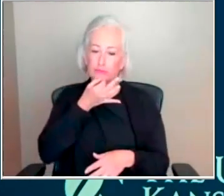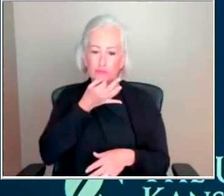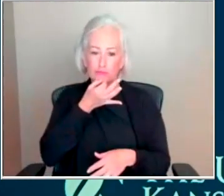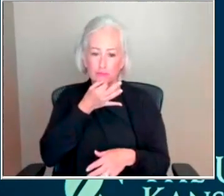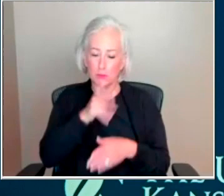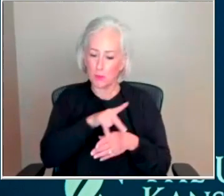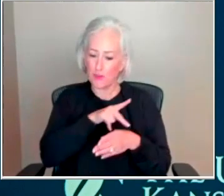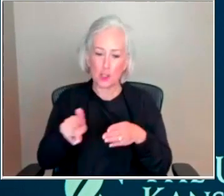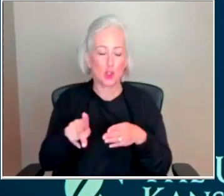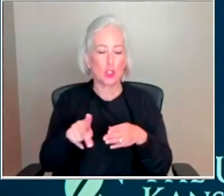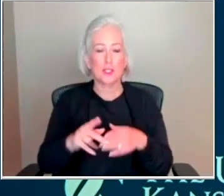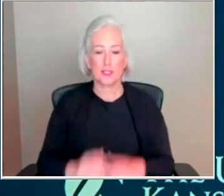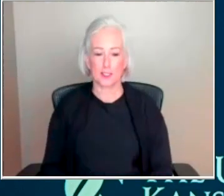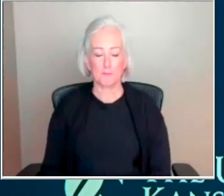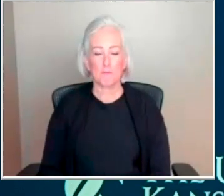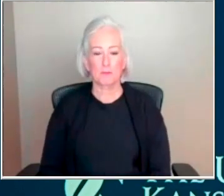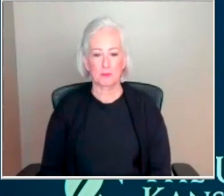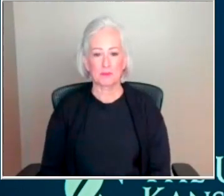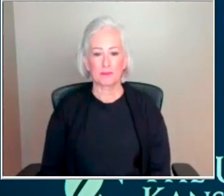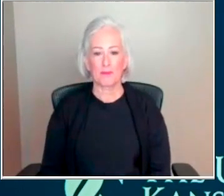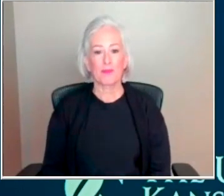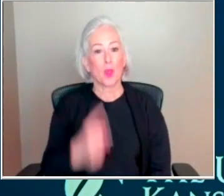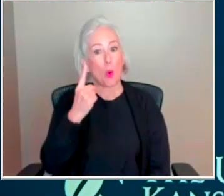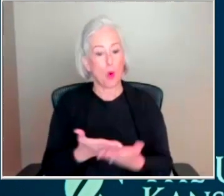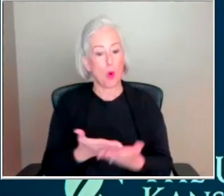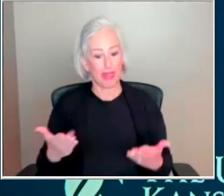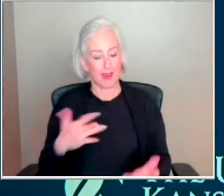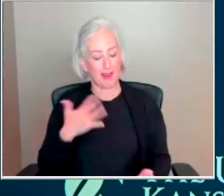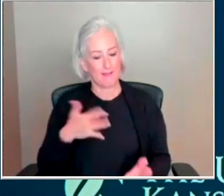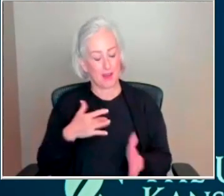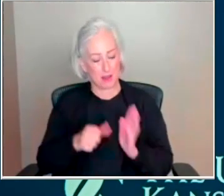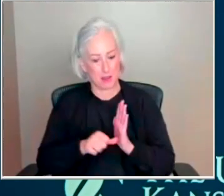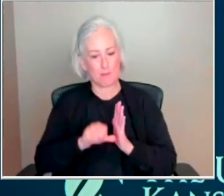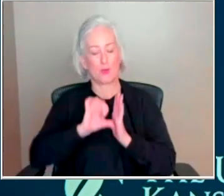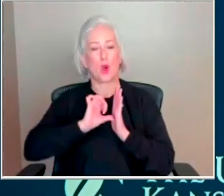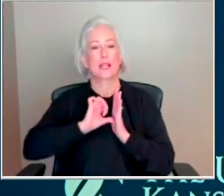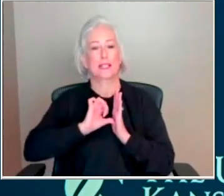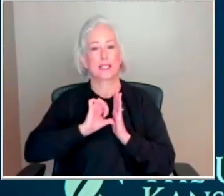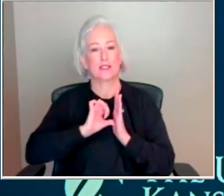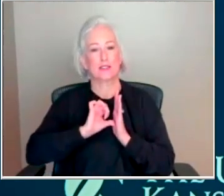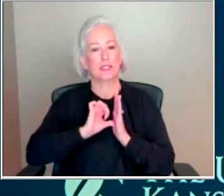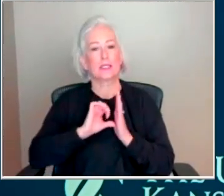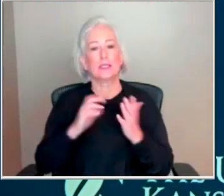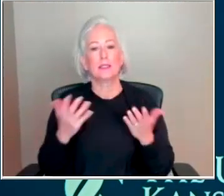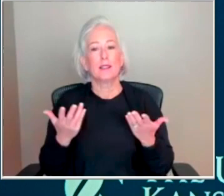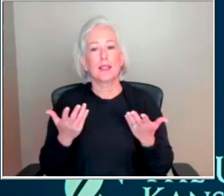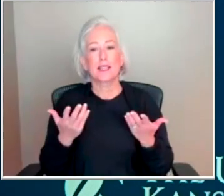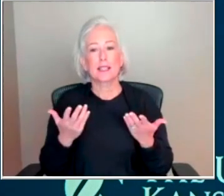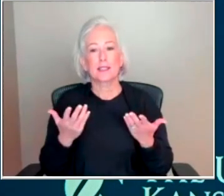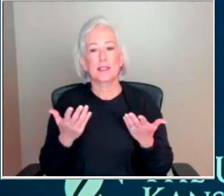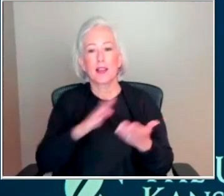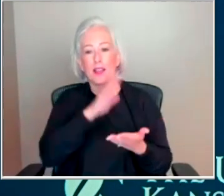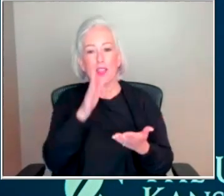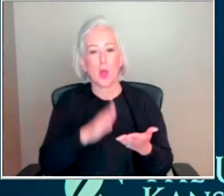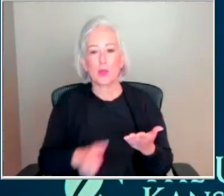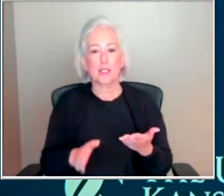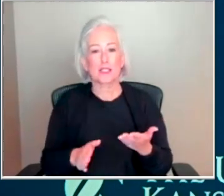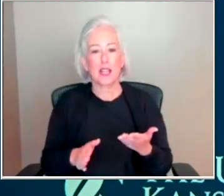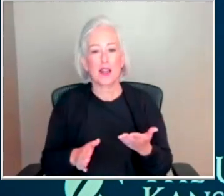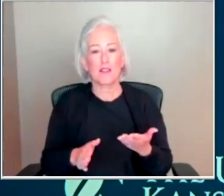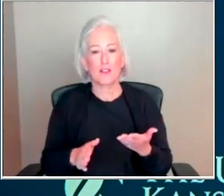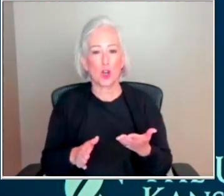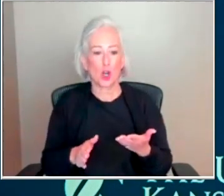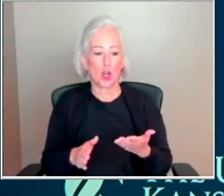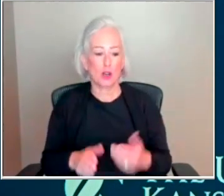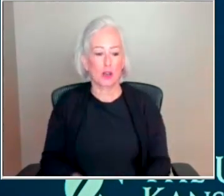that was quite impressive to me was how basically there was never a single, oh, we got to do